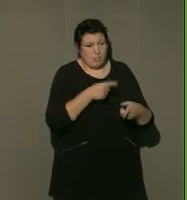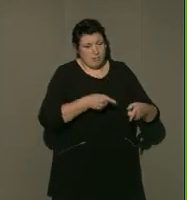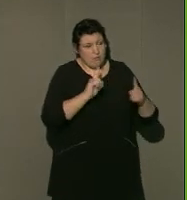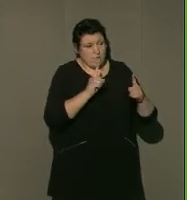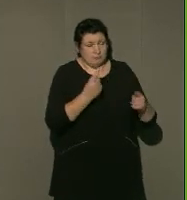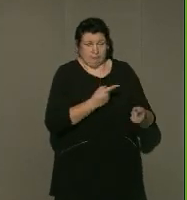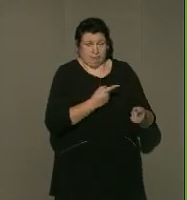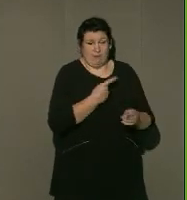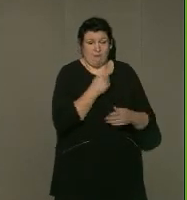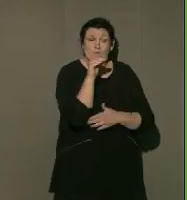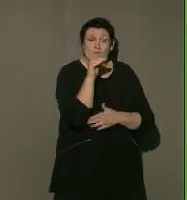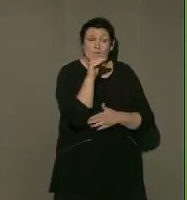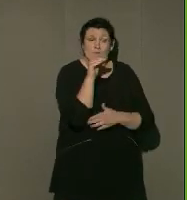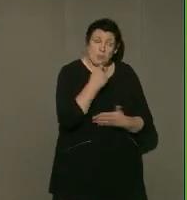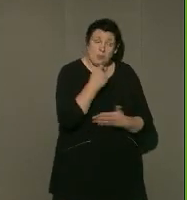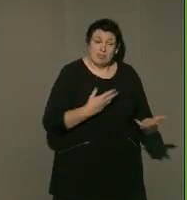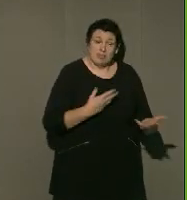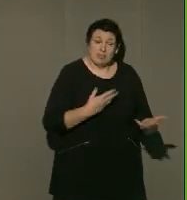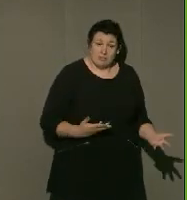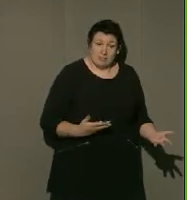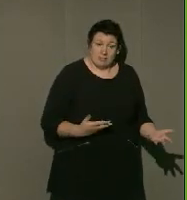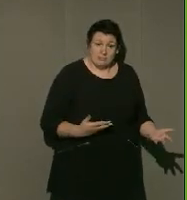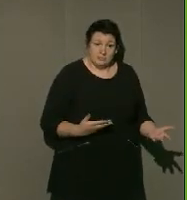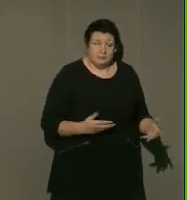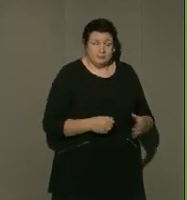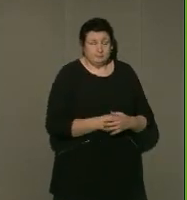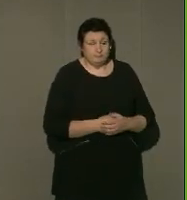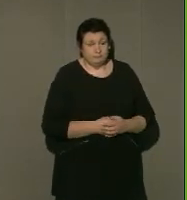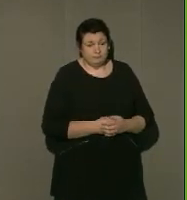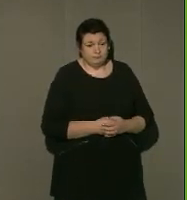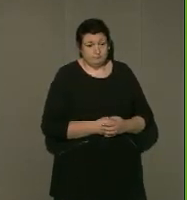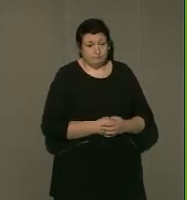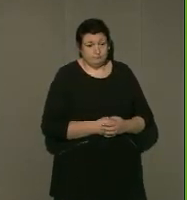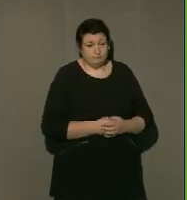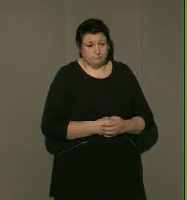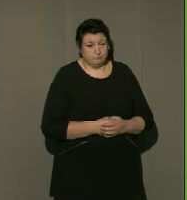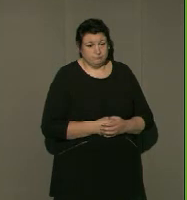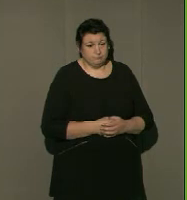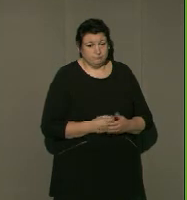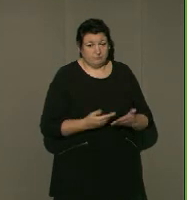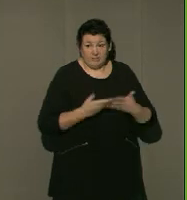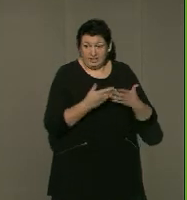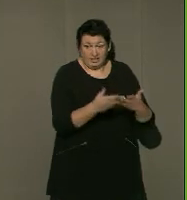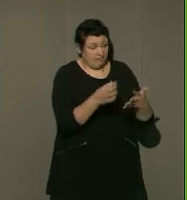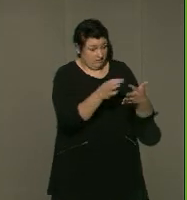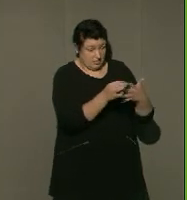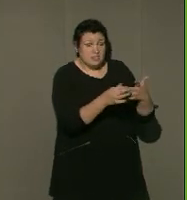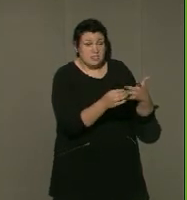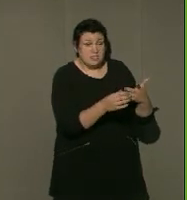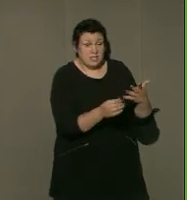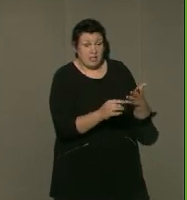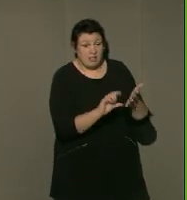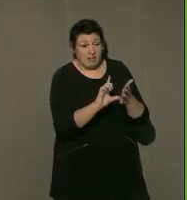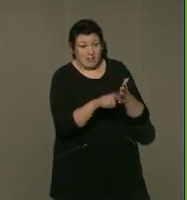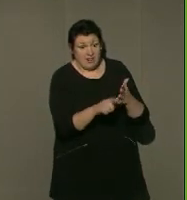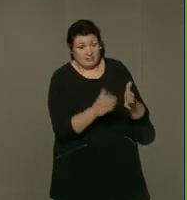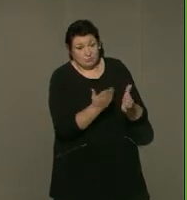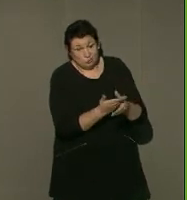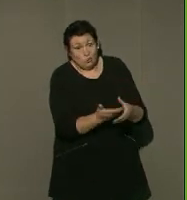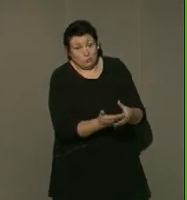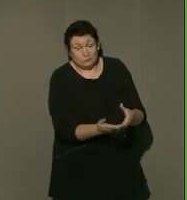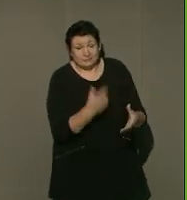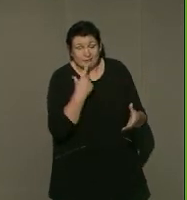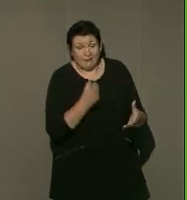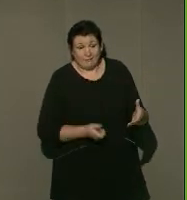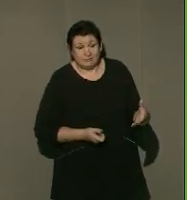future. It provides for detail to be provided in the form of subsidiary documents,